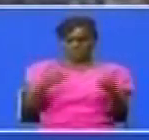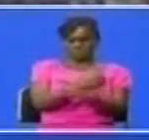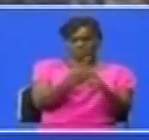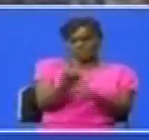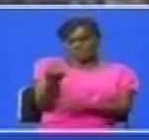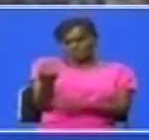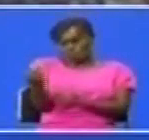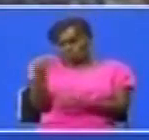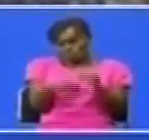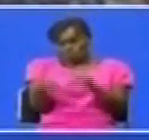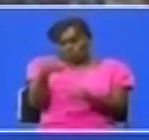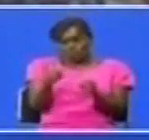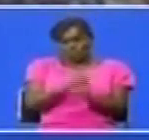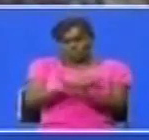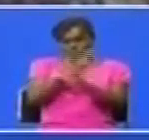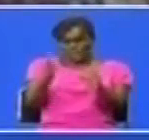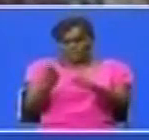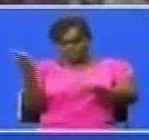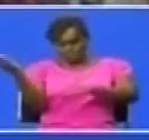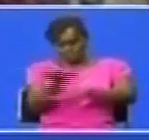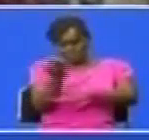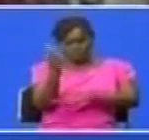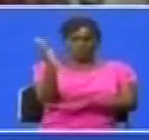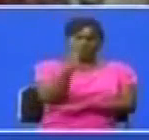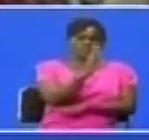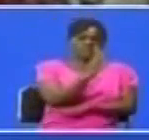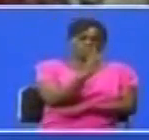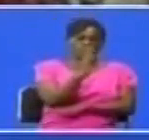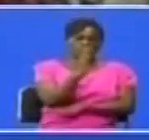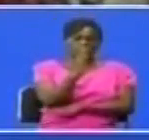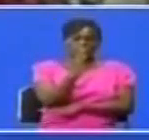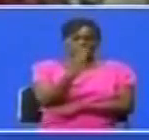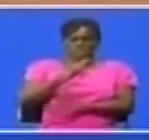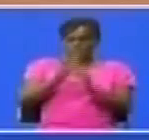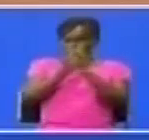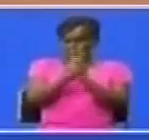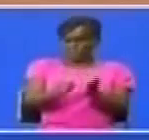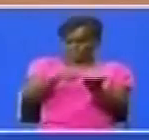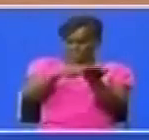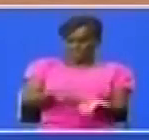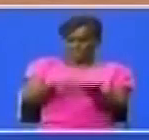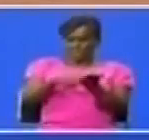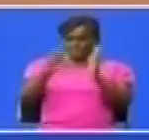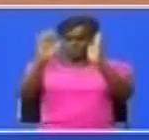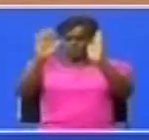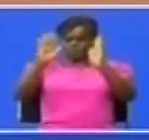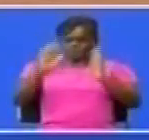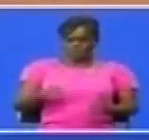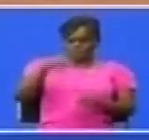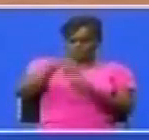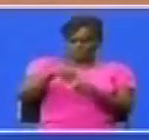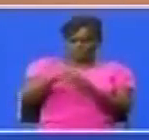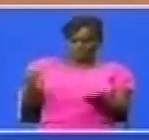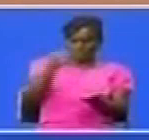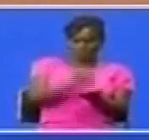small contribution from clear-cutting forests, known as deforestation. Experts now insist that it is necessary to invest in